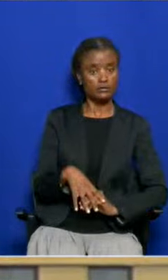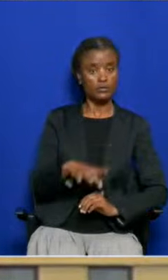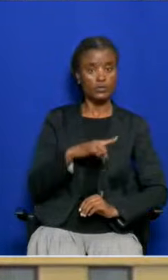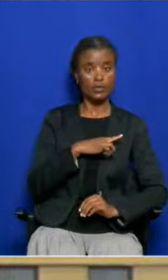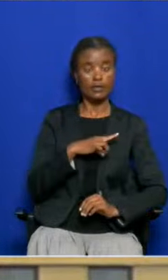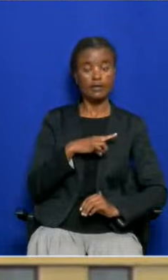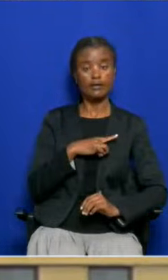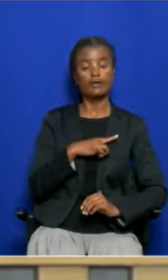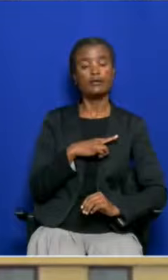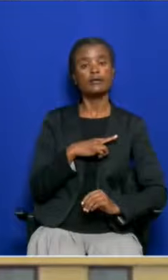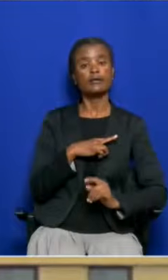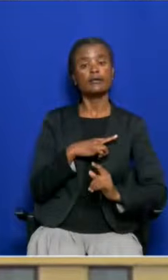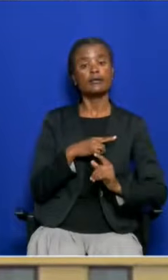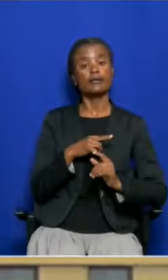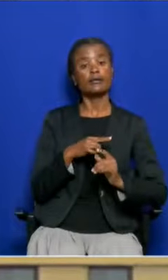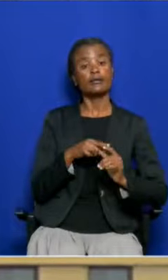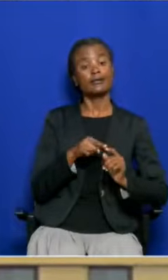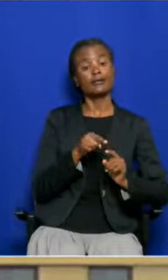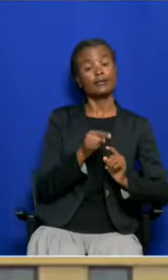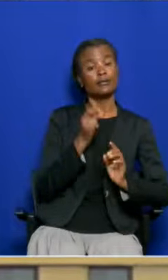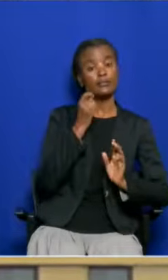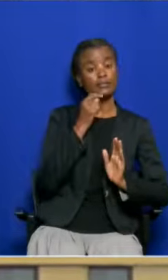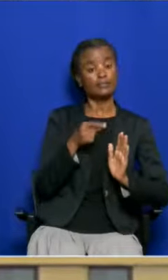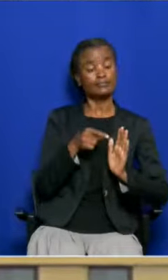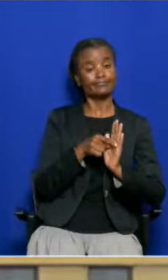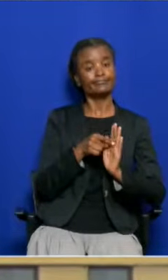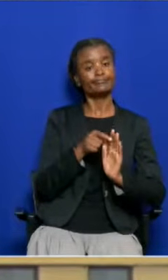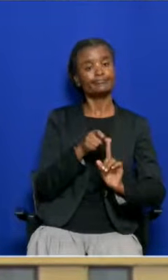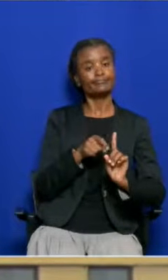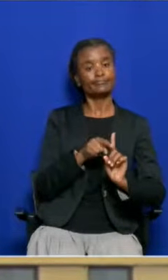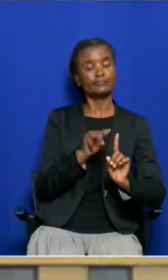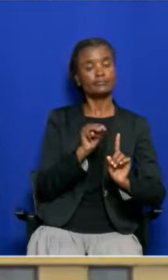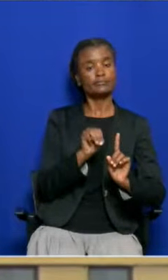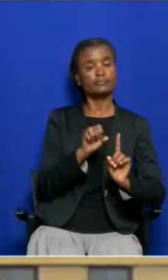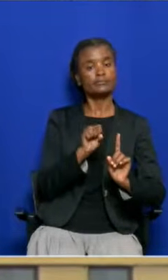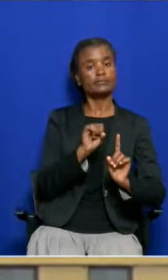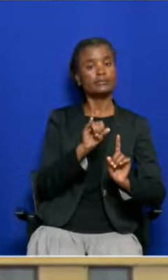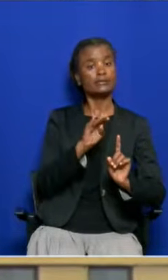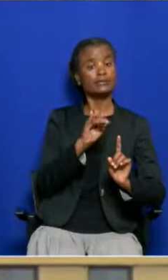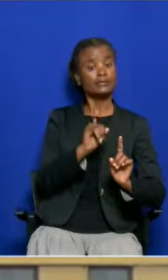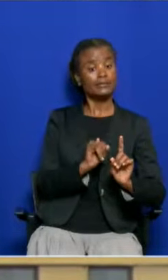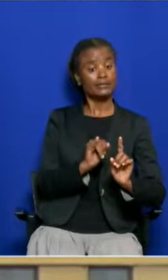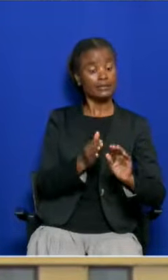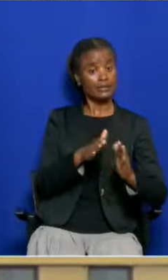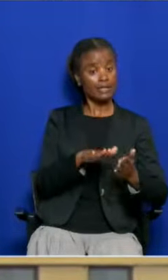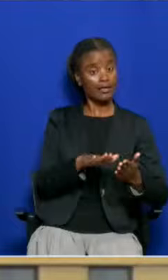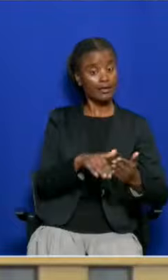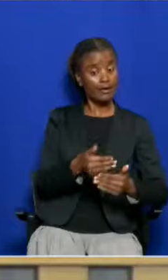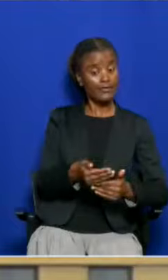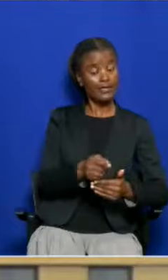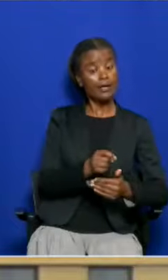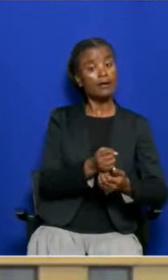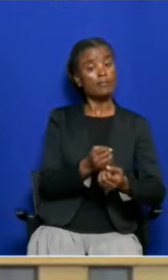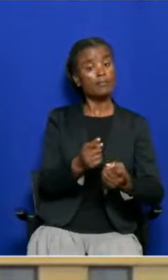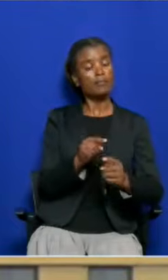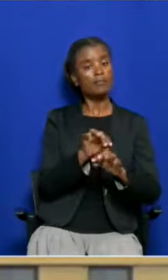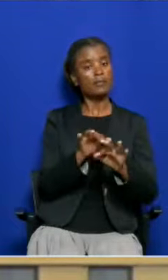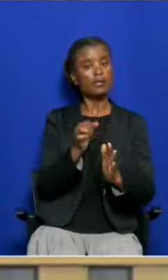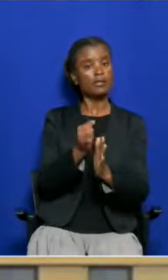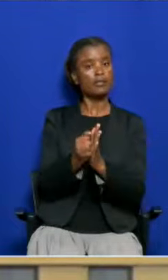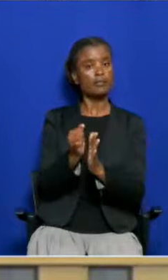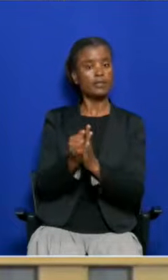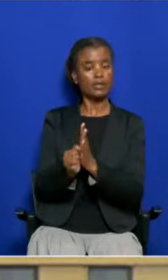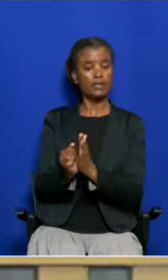Mr. Msibi died, these were people who were murdered. Some taxis were